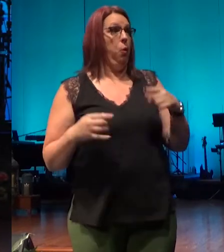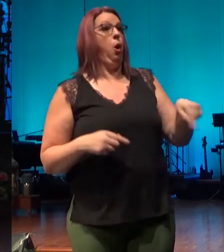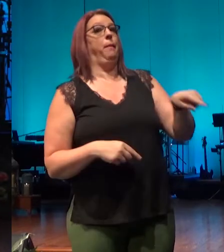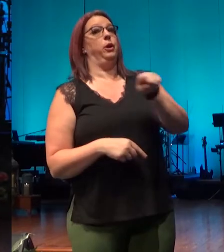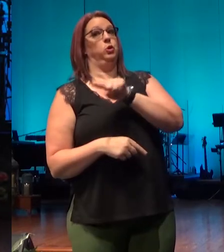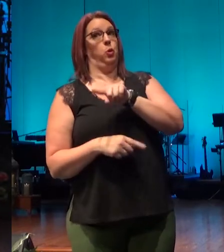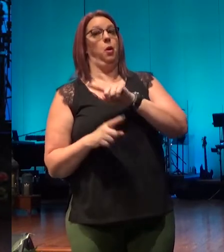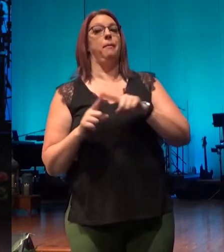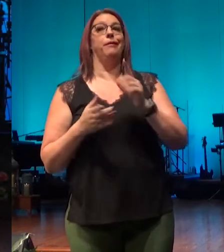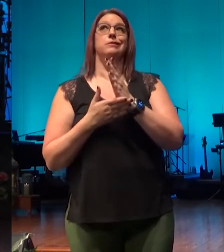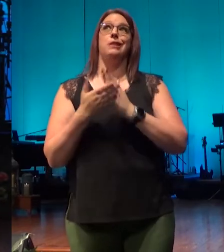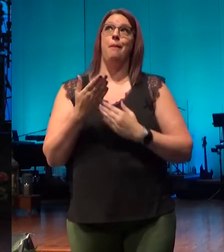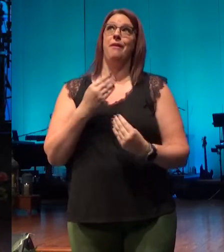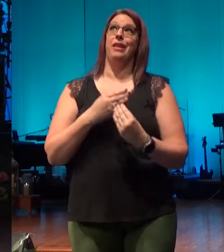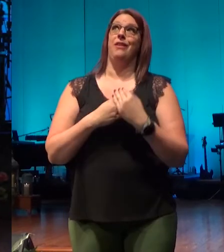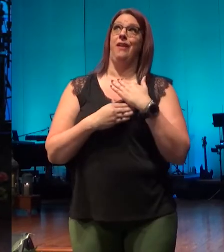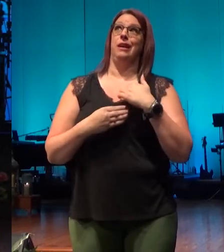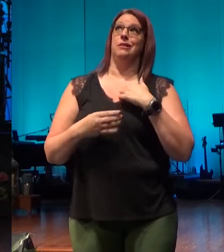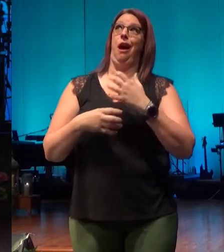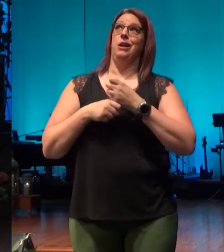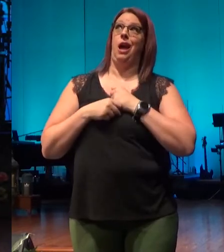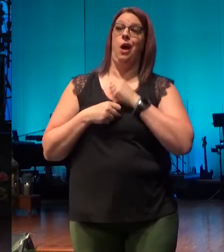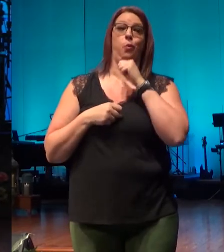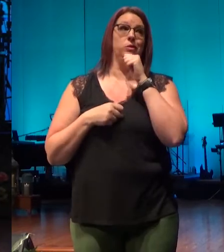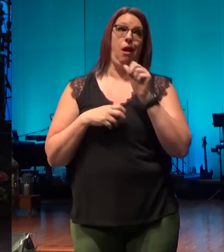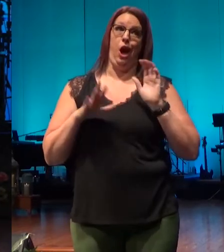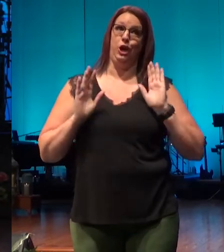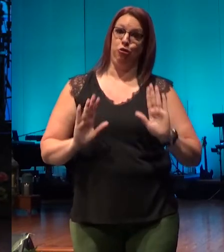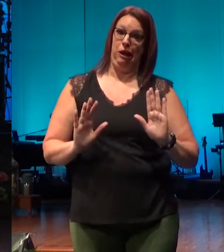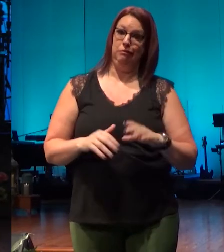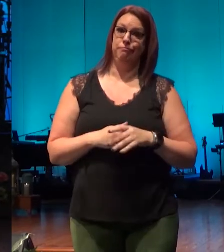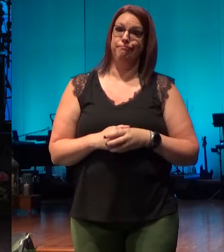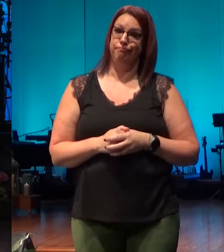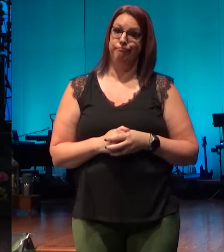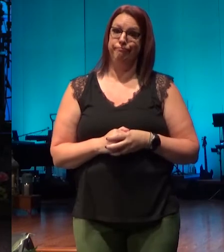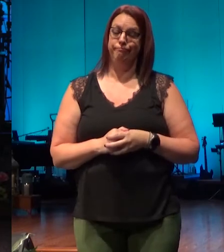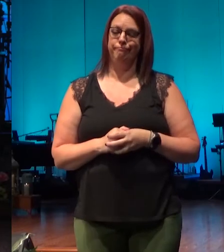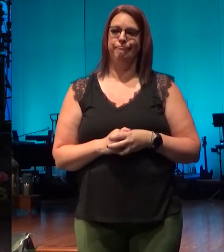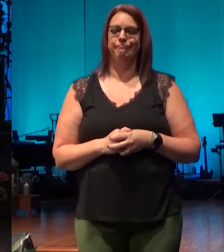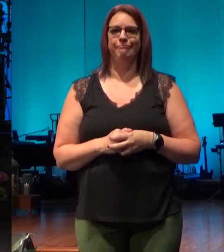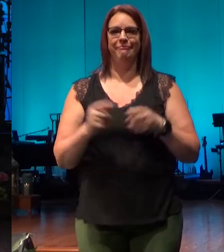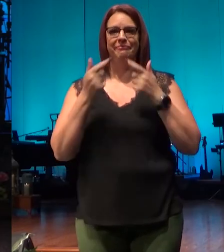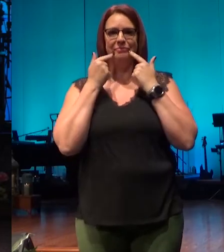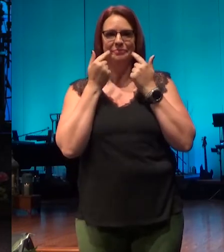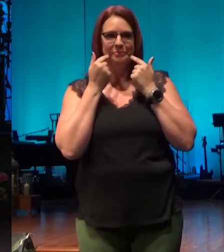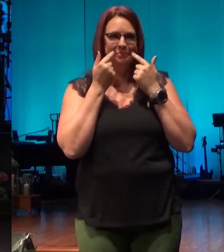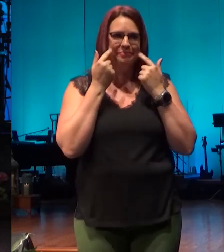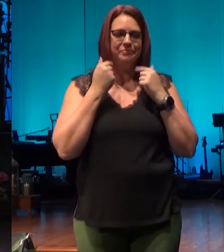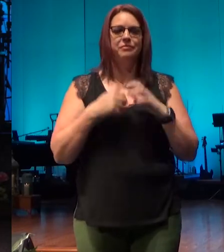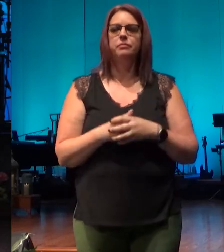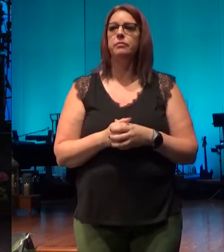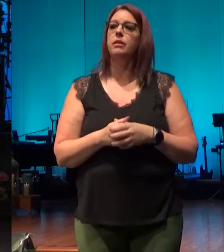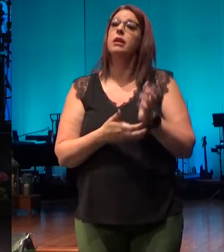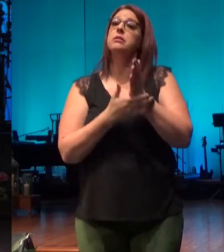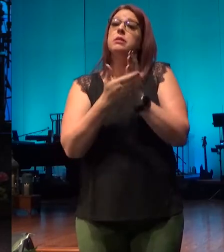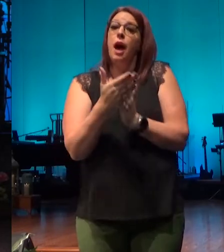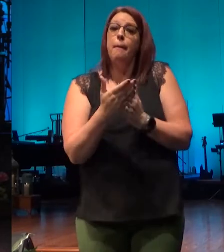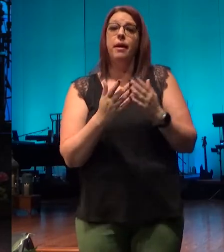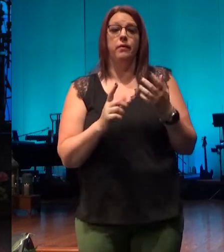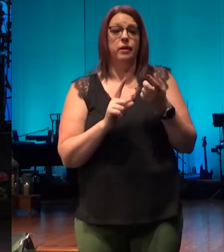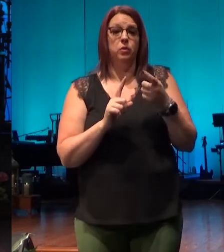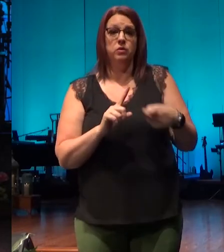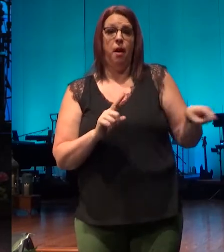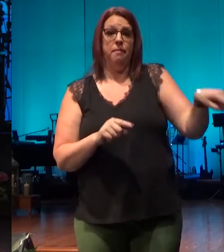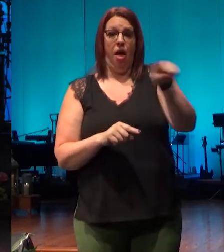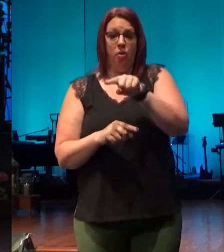the advice I got wasn't so great. Some of it was born out of humans around